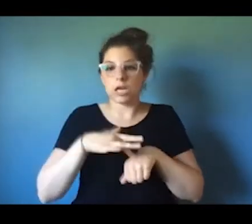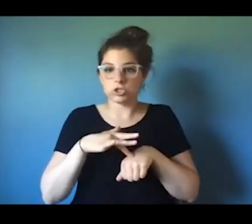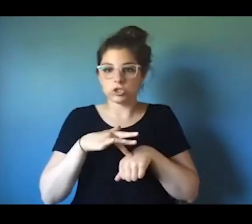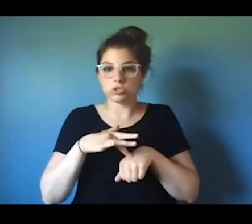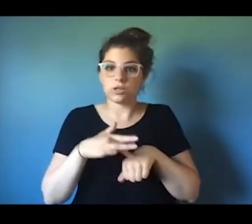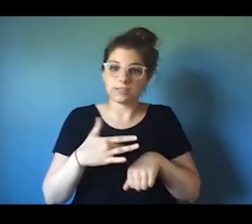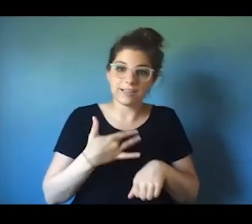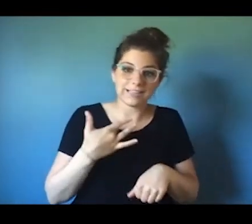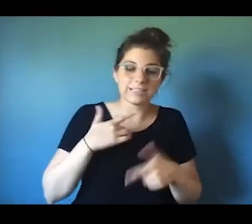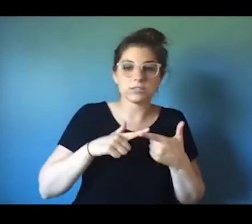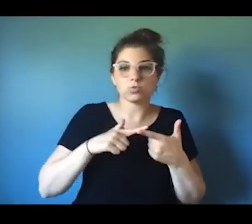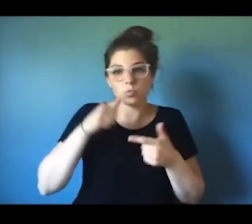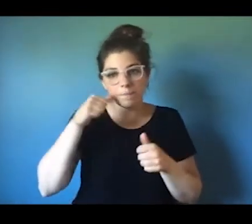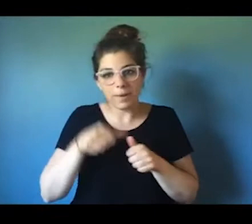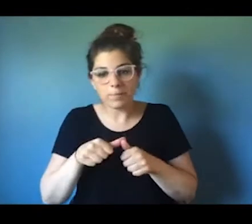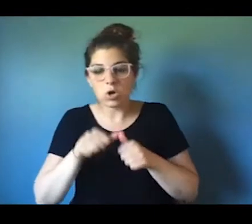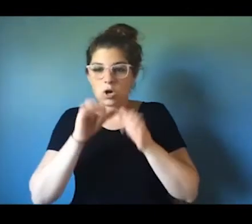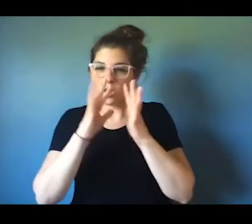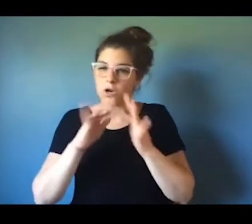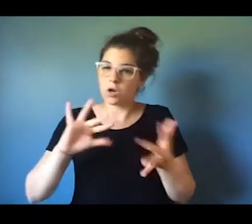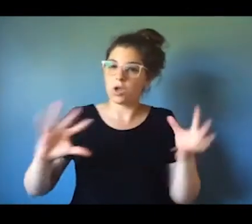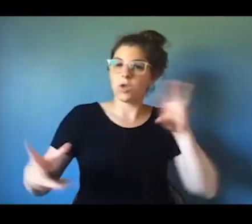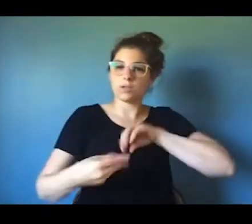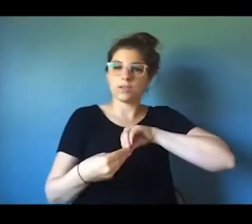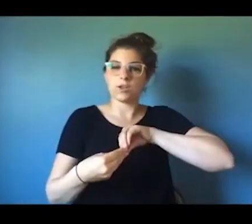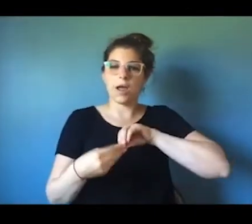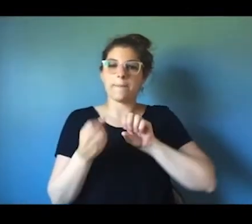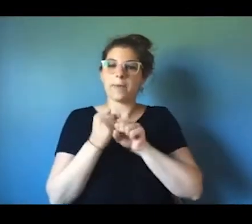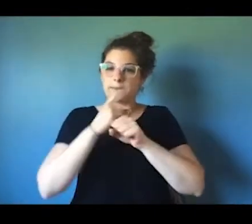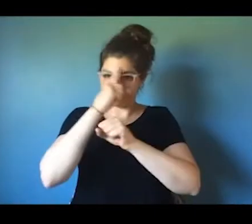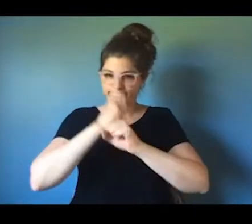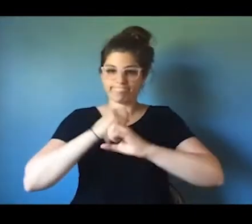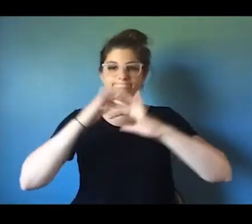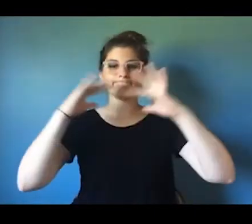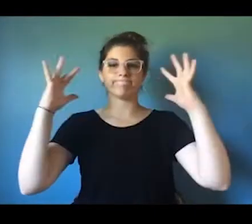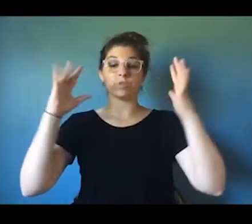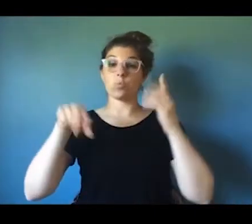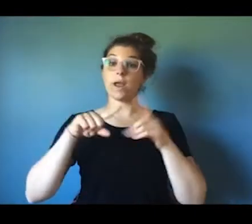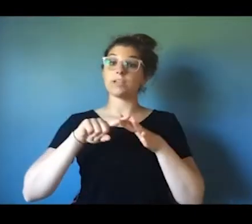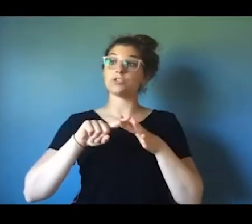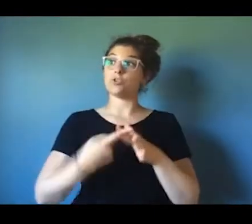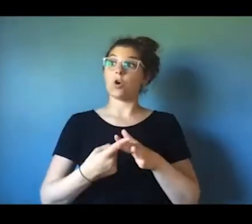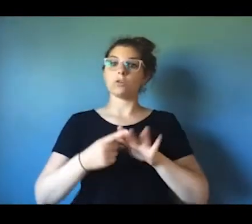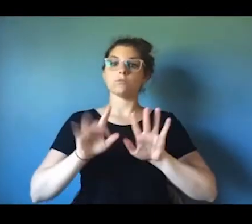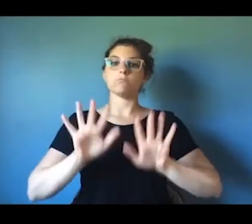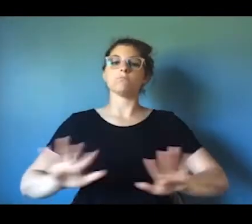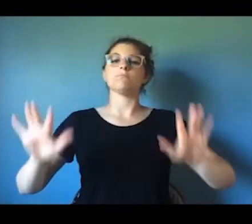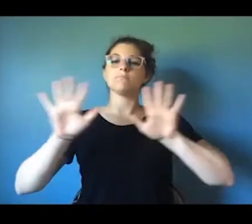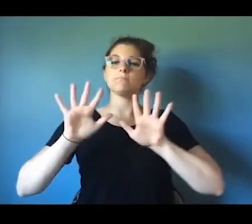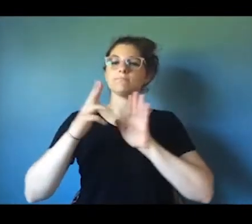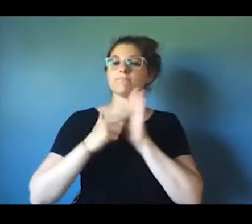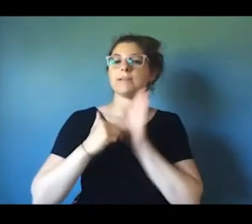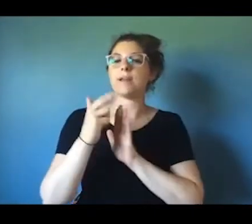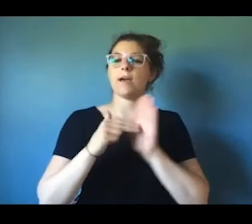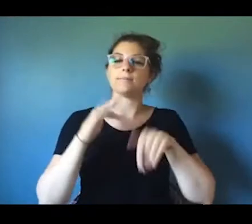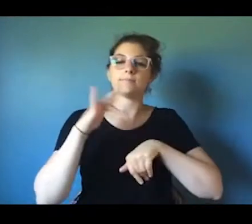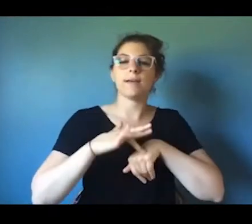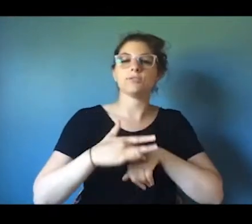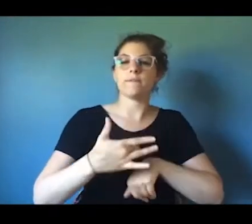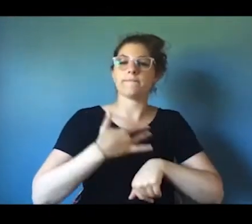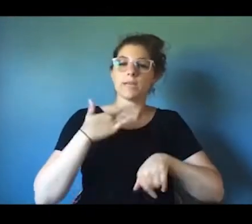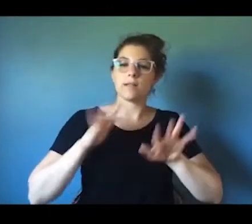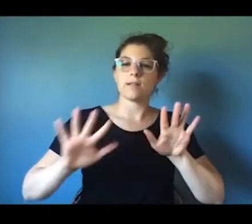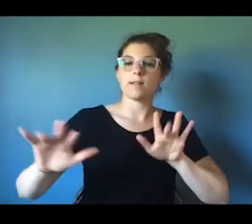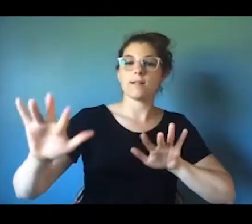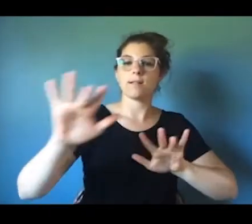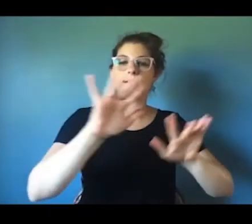my sense of touch. So I can touch things and feel things. I can remember things, and I can put all that together, and I can make images so that when I start